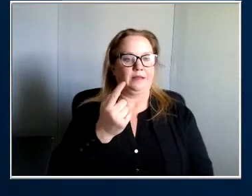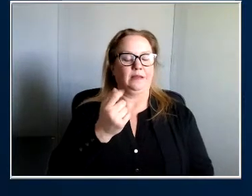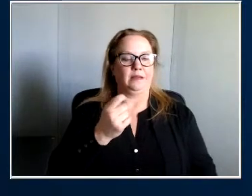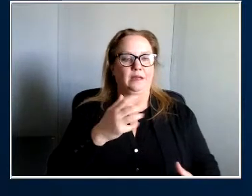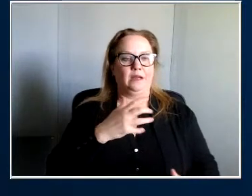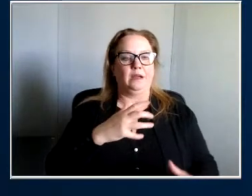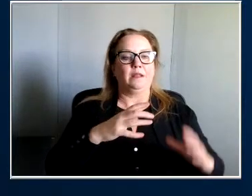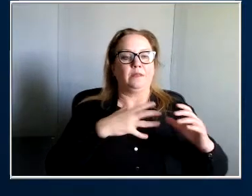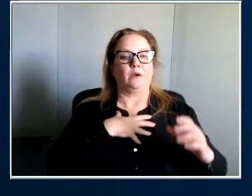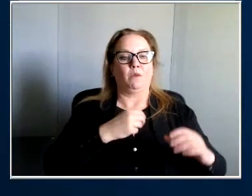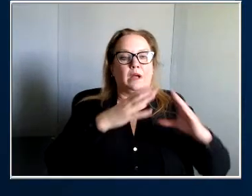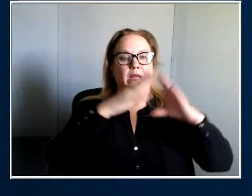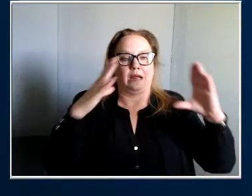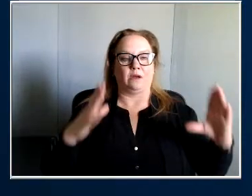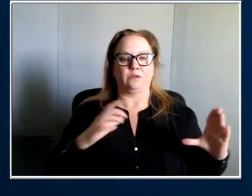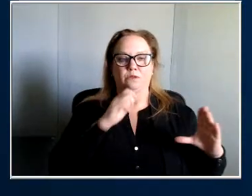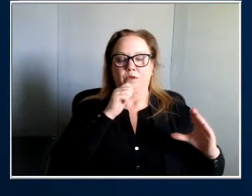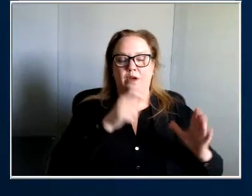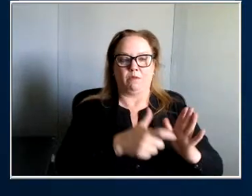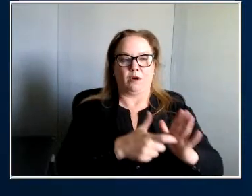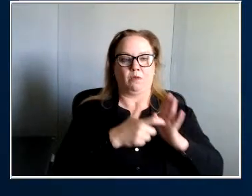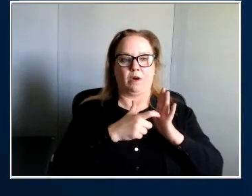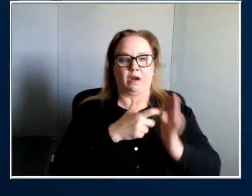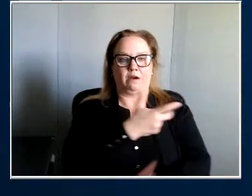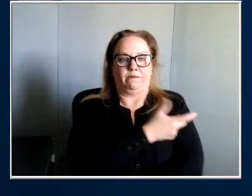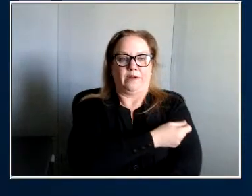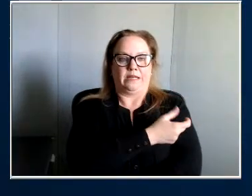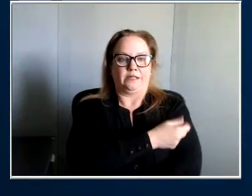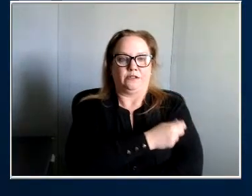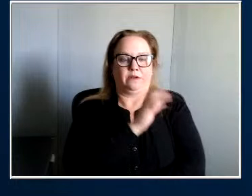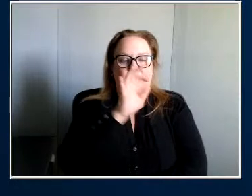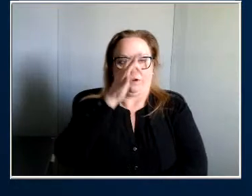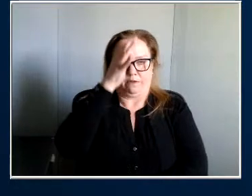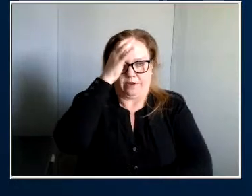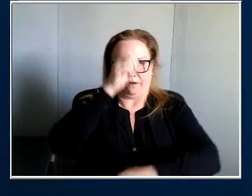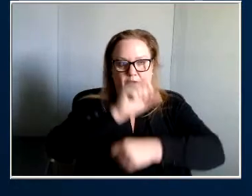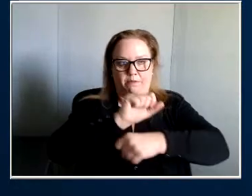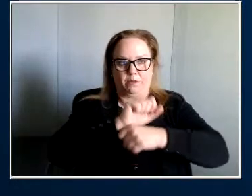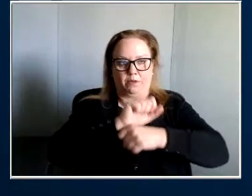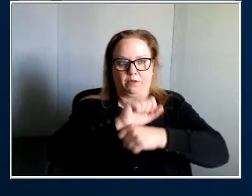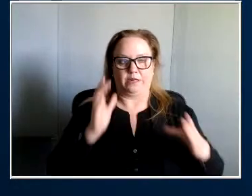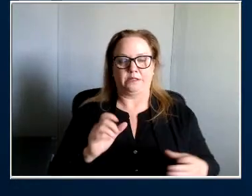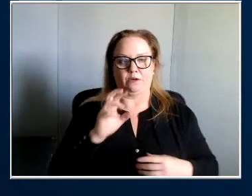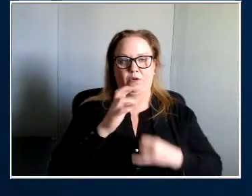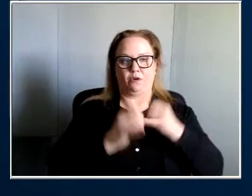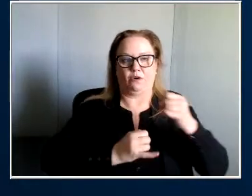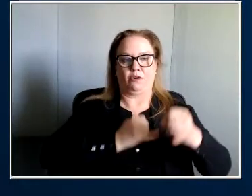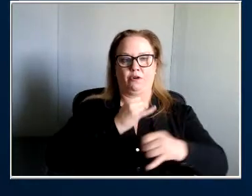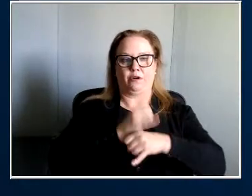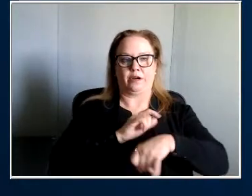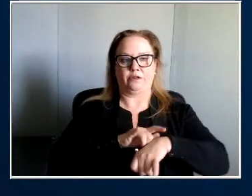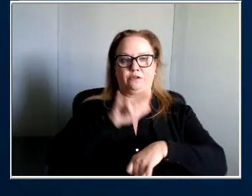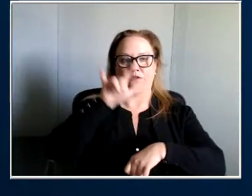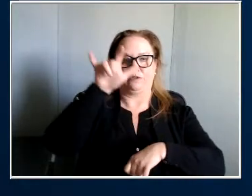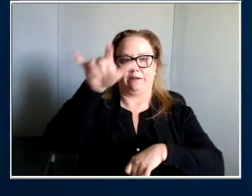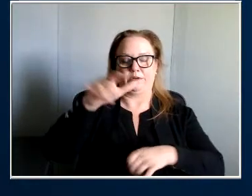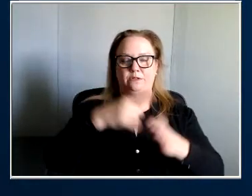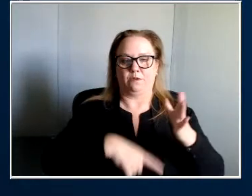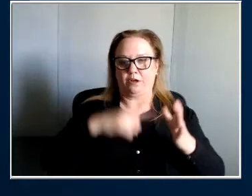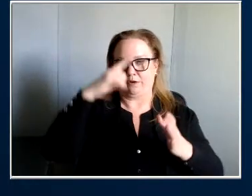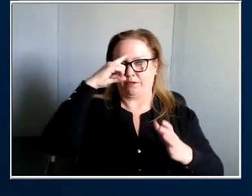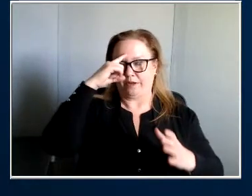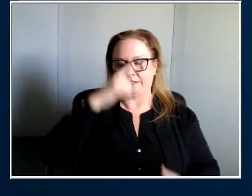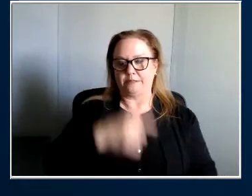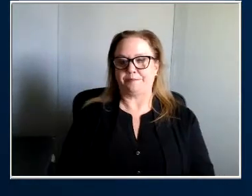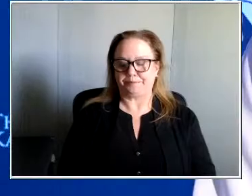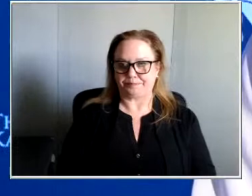announced it will no longer require vaccinations for federal employees or international travelers. What do you think? Yeah. You